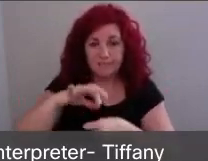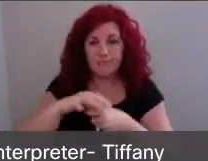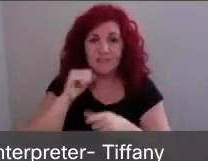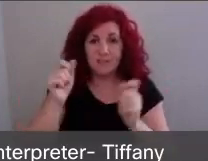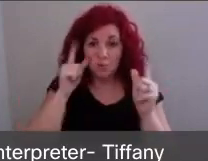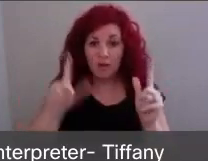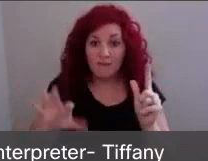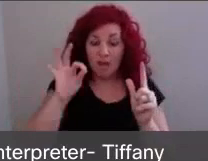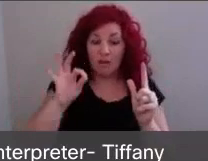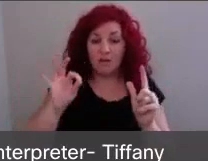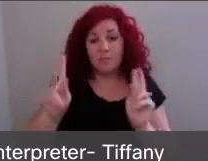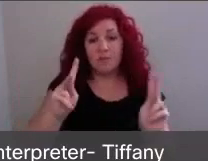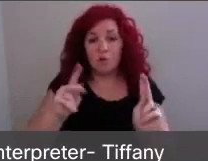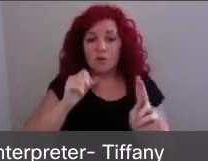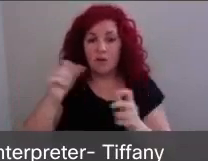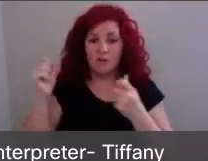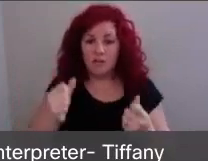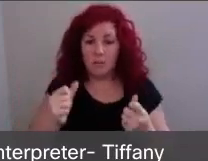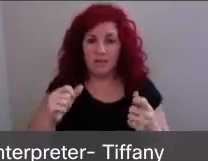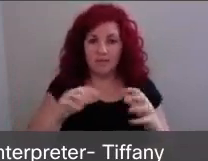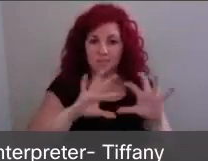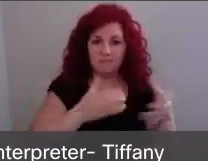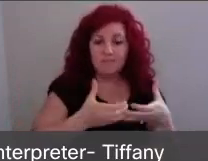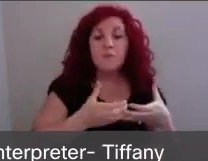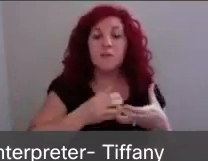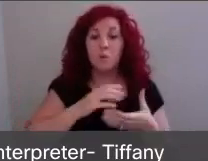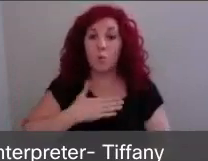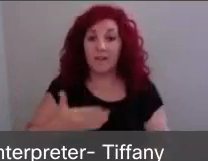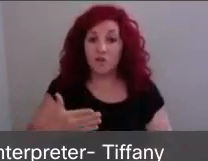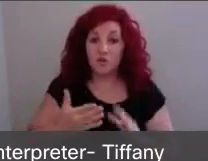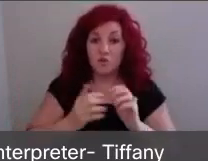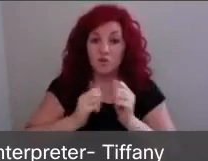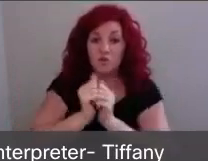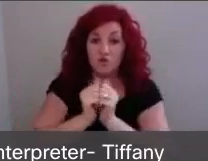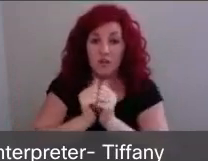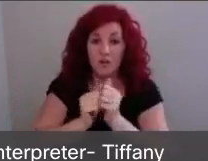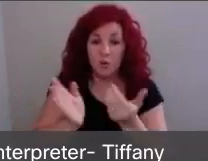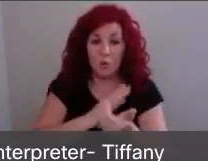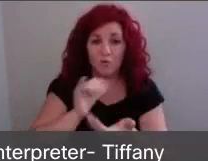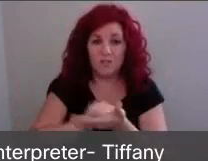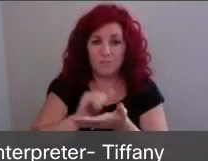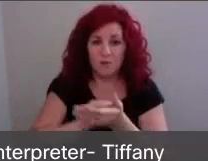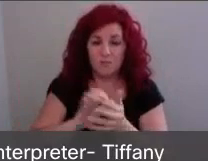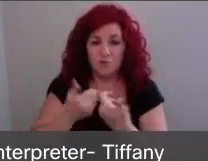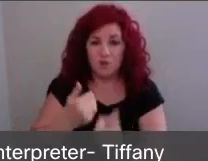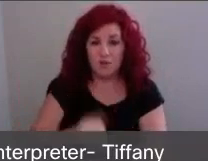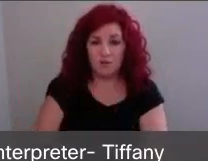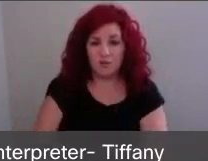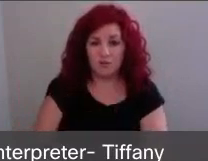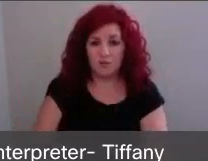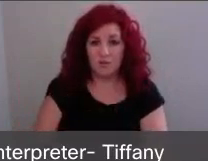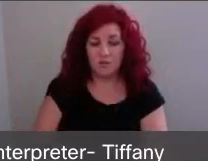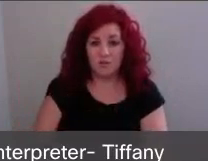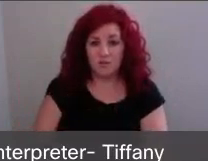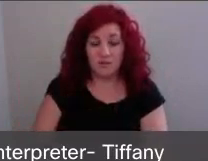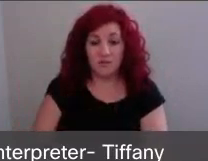that finding candidates of the non-dominant party who are even willing to run is an almost impossible challenge.